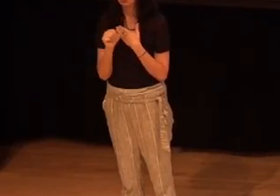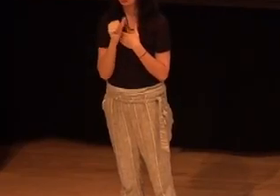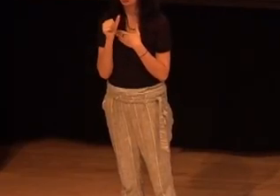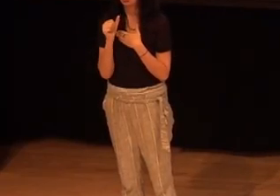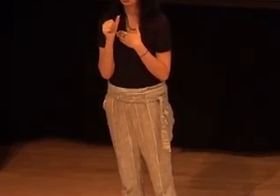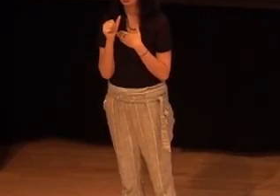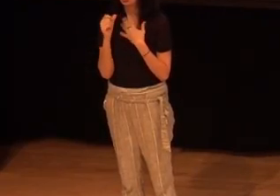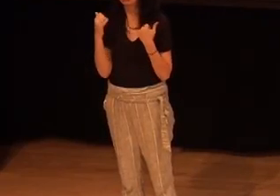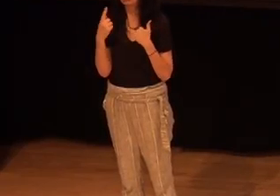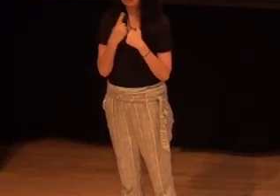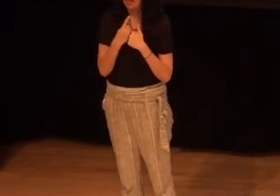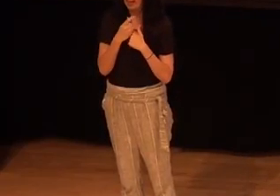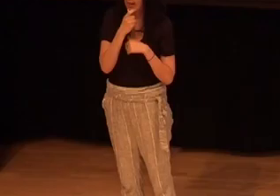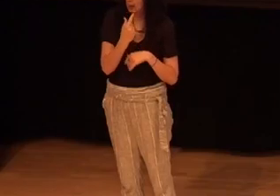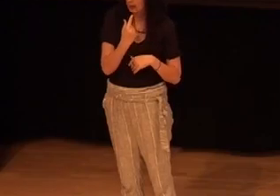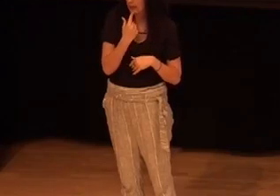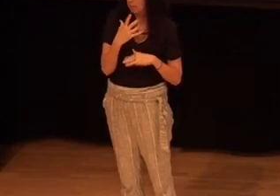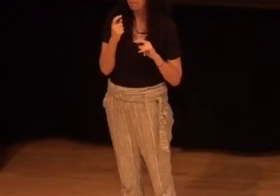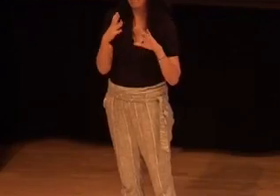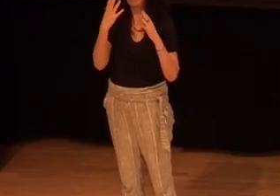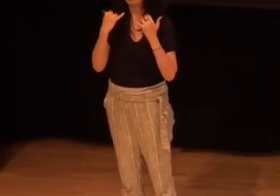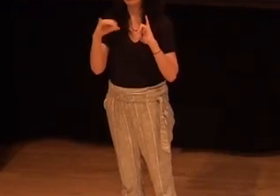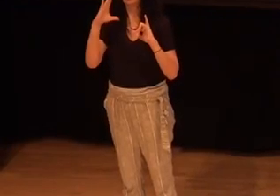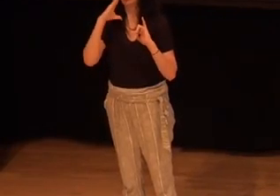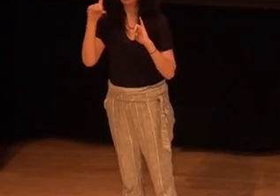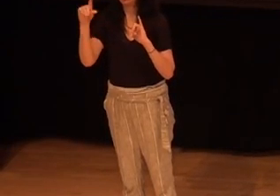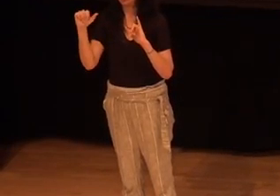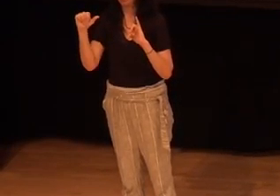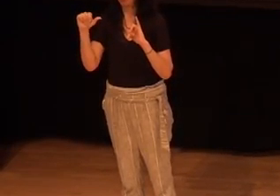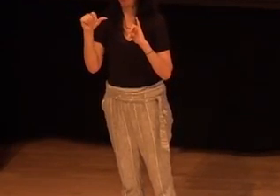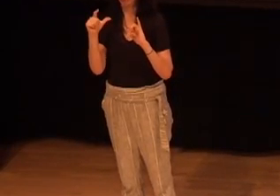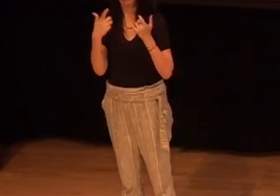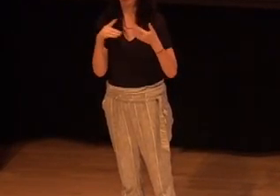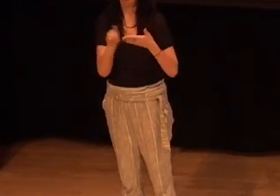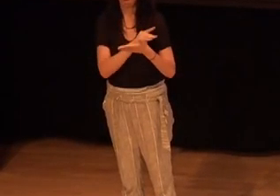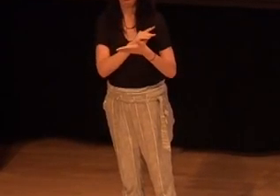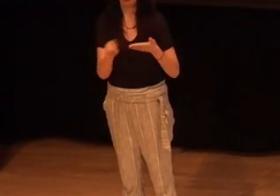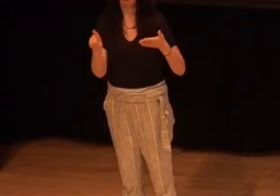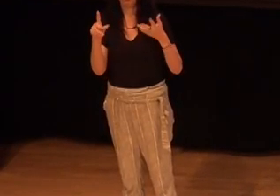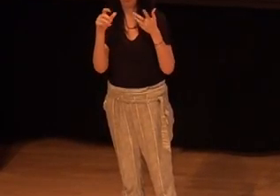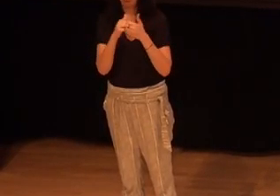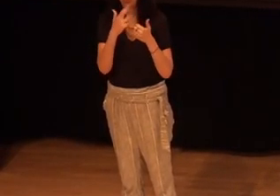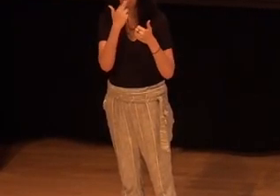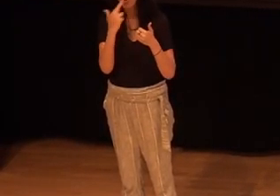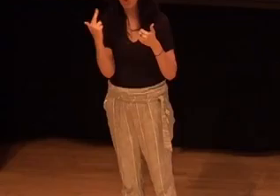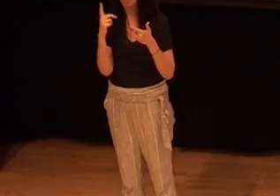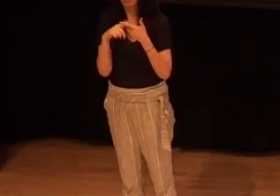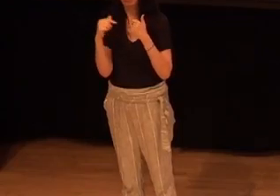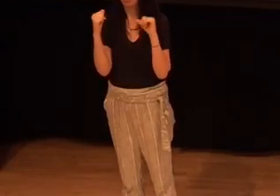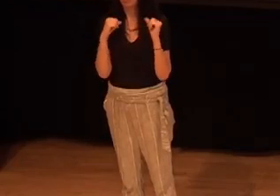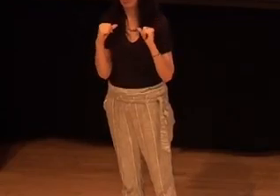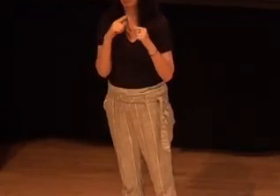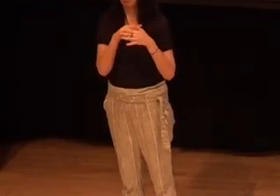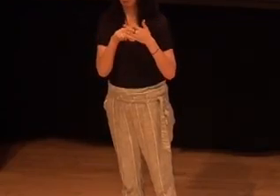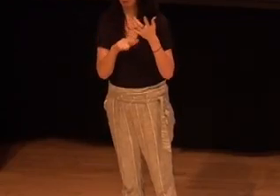use that word today, but I know disabled people that have been discriminated against going in restaurants, theaters, you name